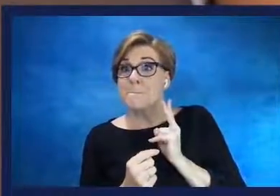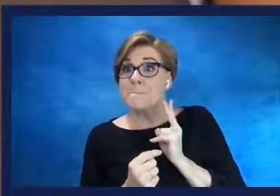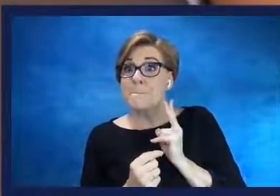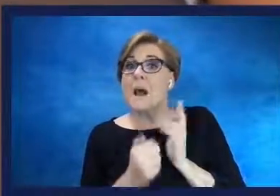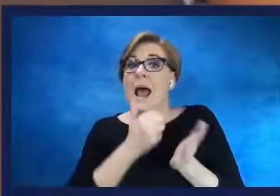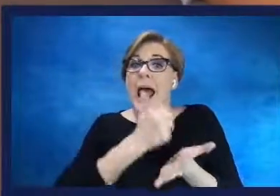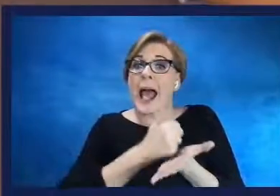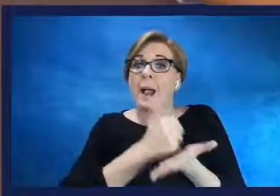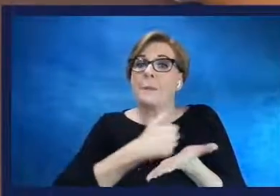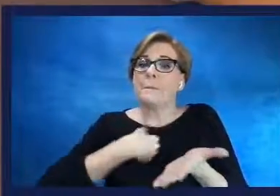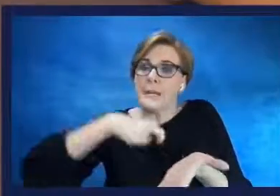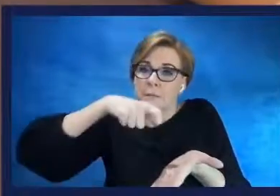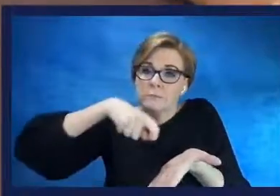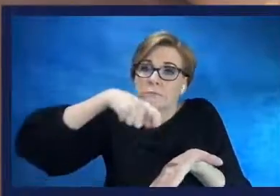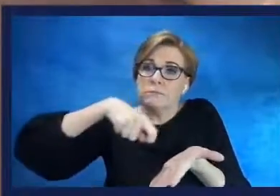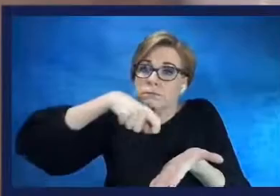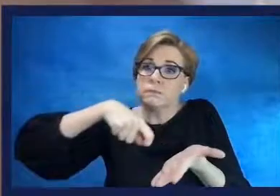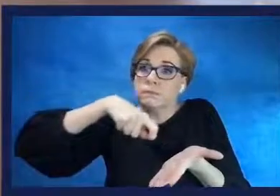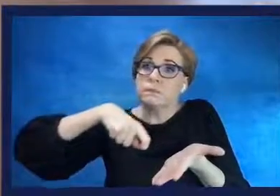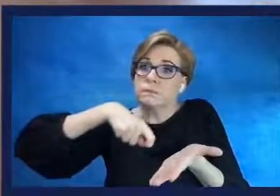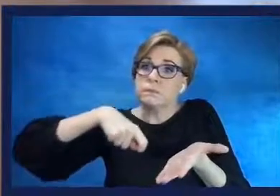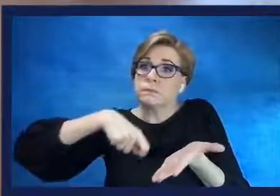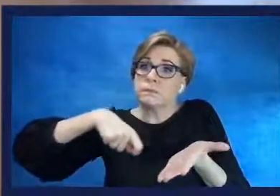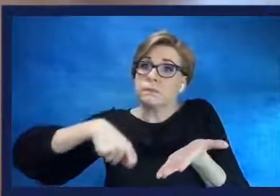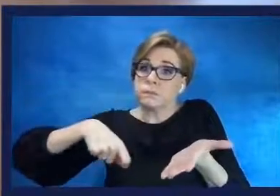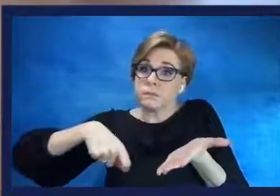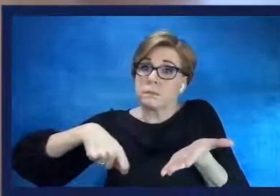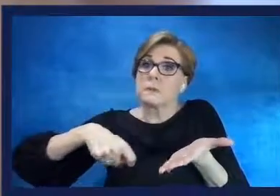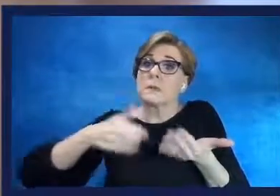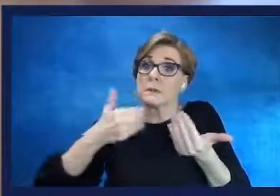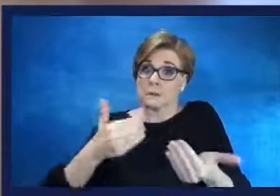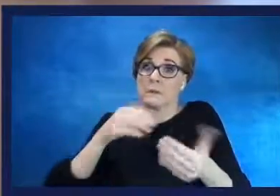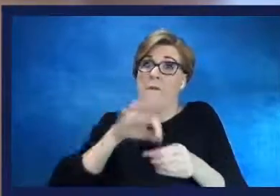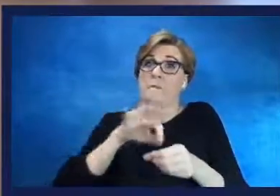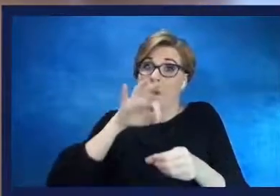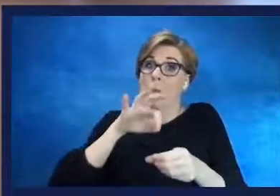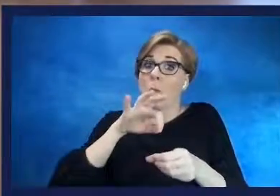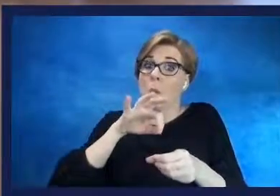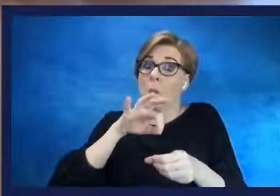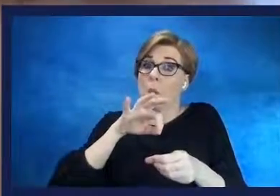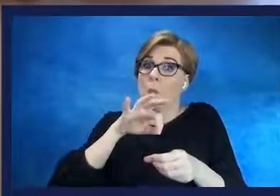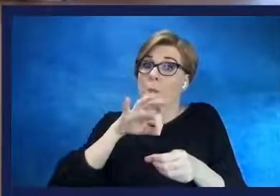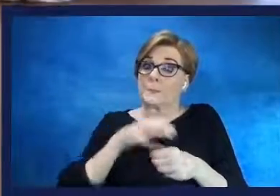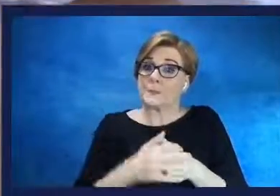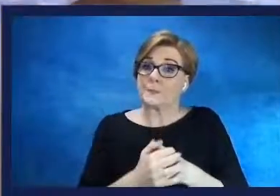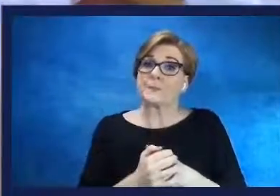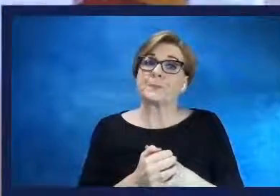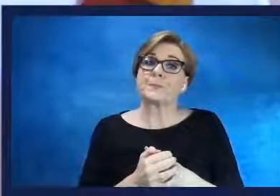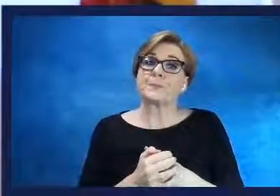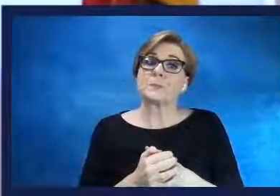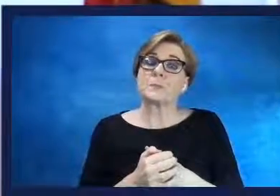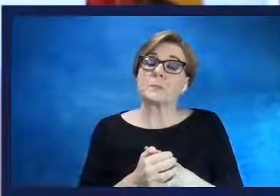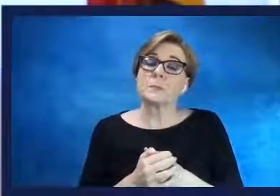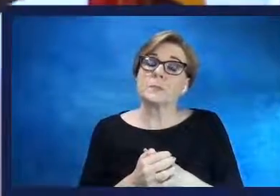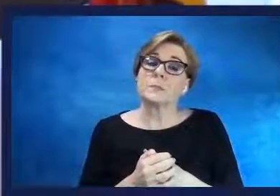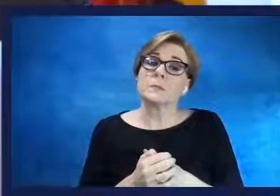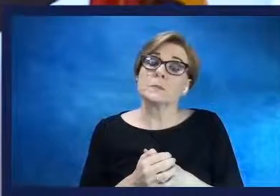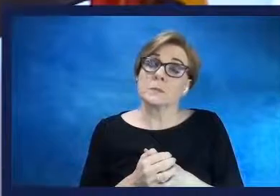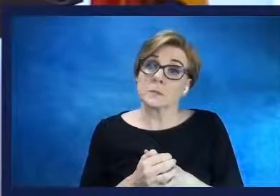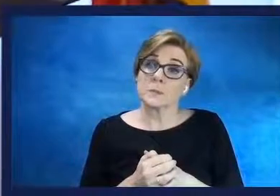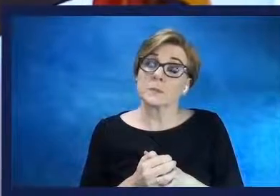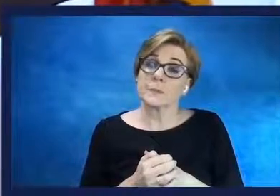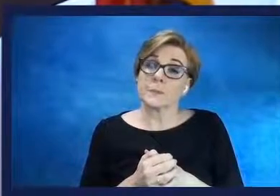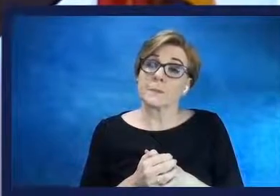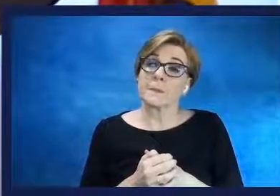you with marking your ballot and casting that so that we can get that into the mix and into the count. One of the things that's